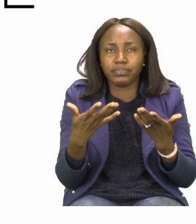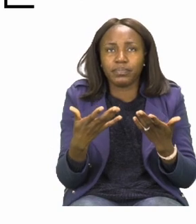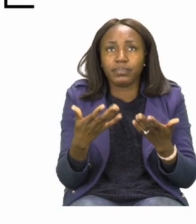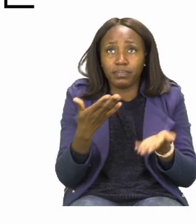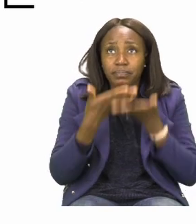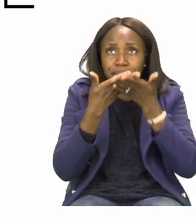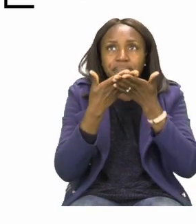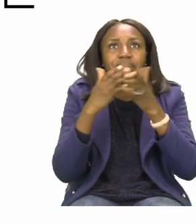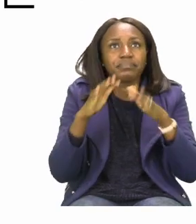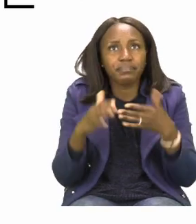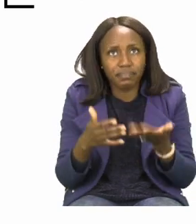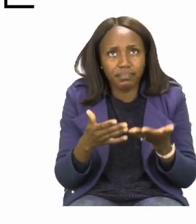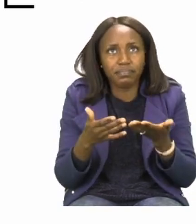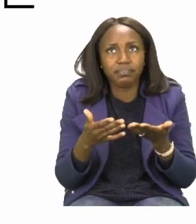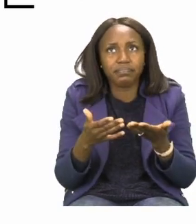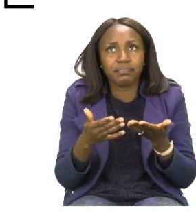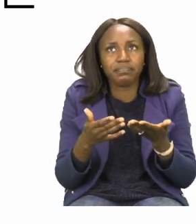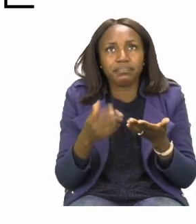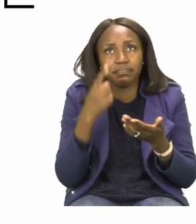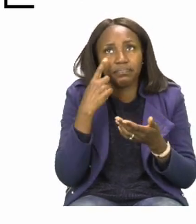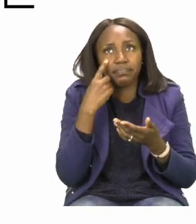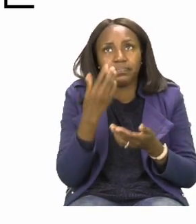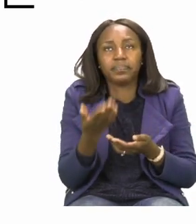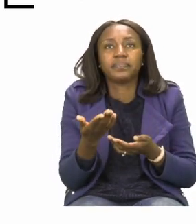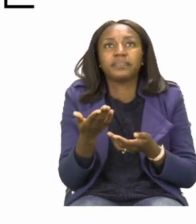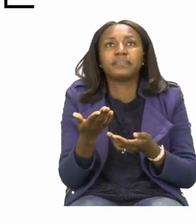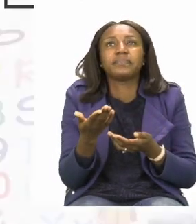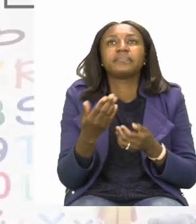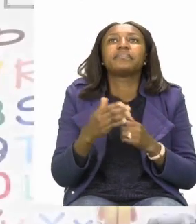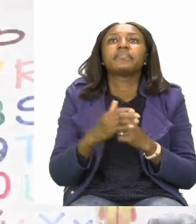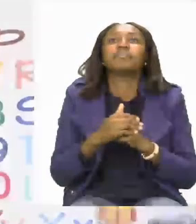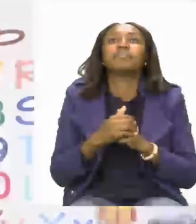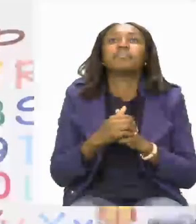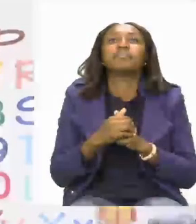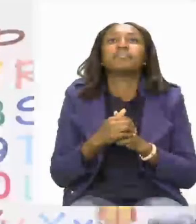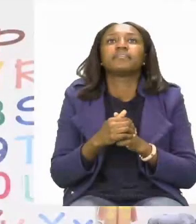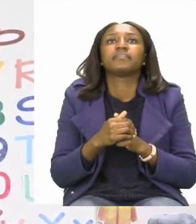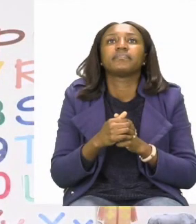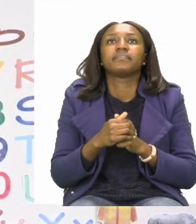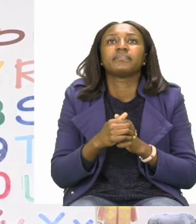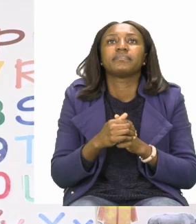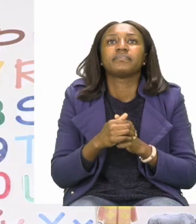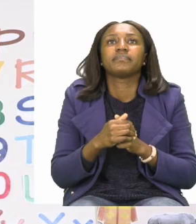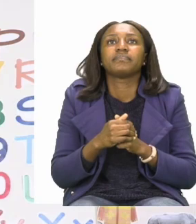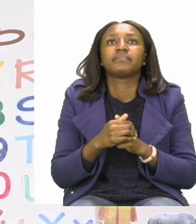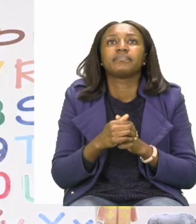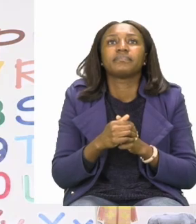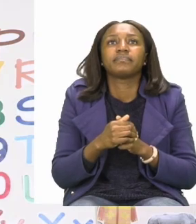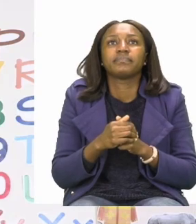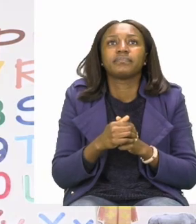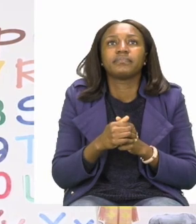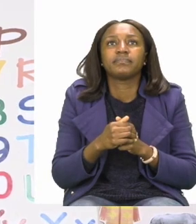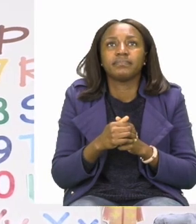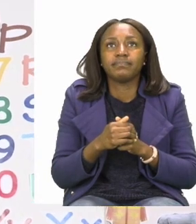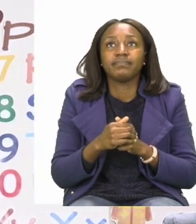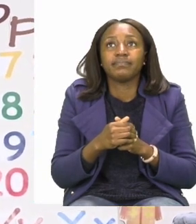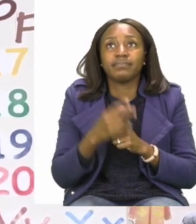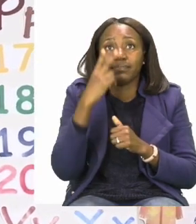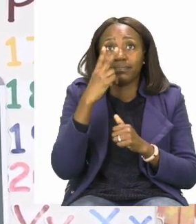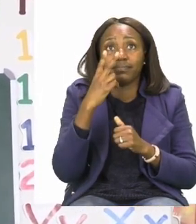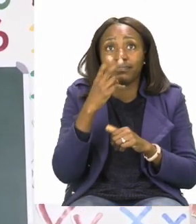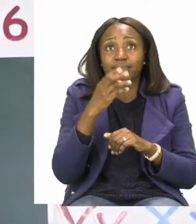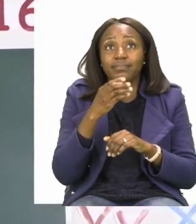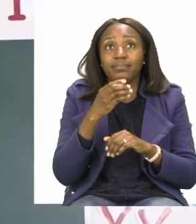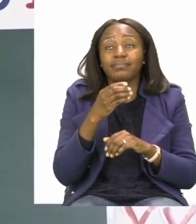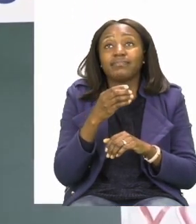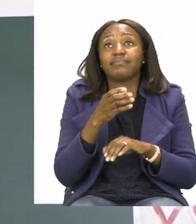one, I want us to take a look at the board so that we know how to read. Now, on the board, I also